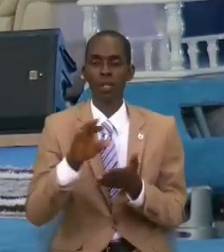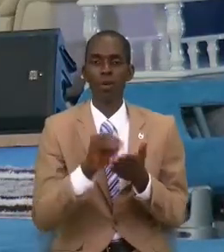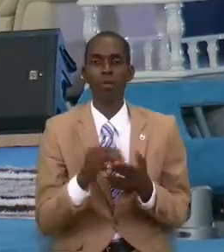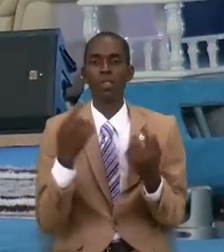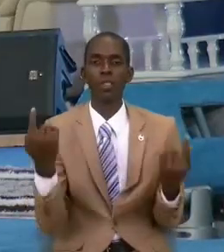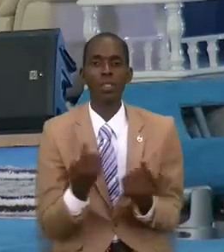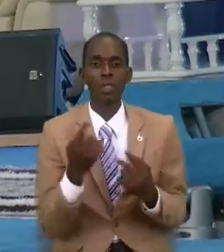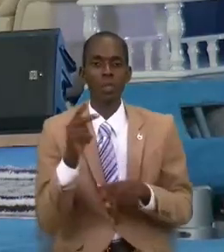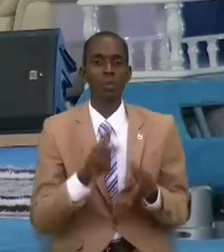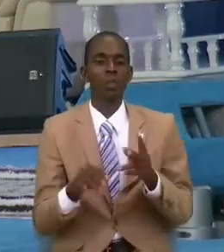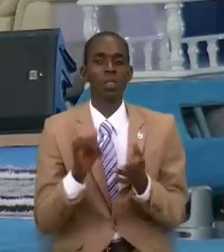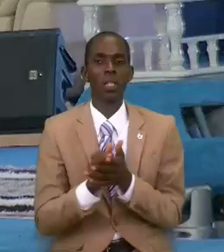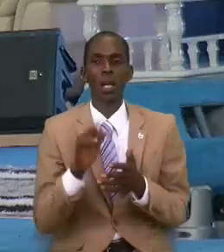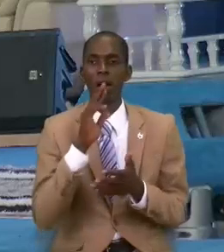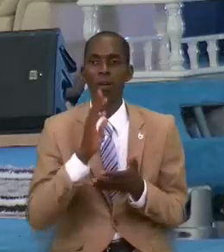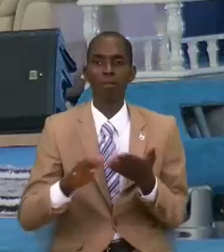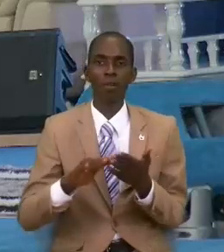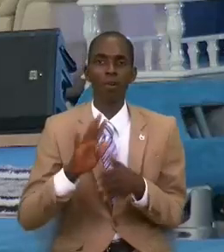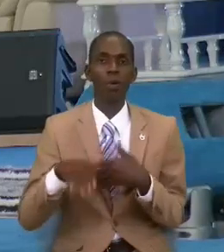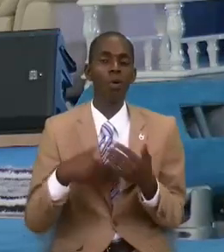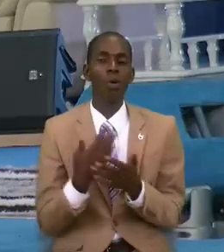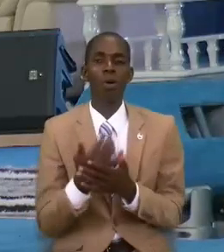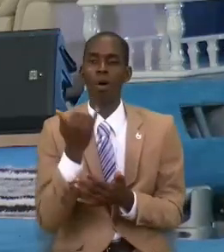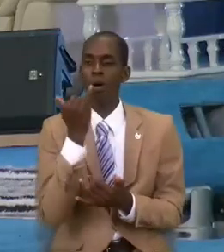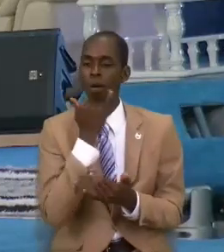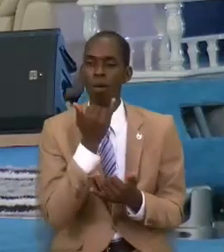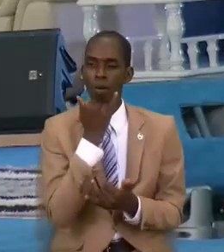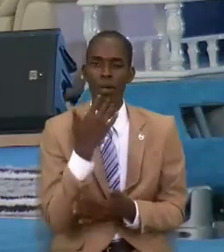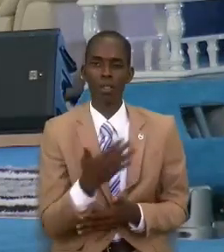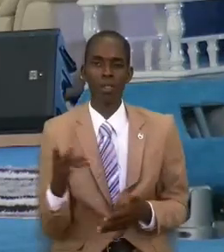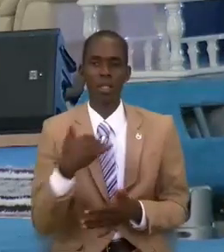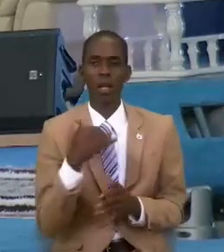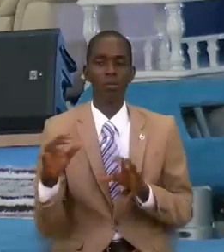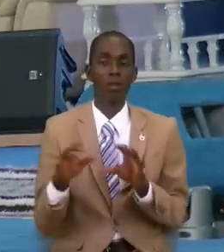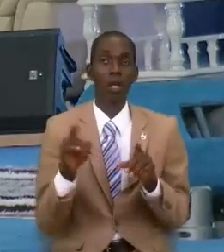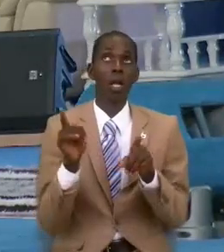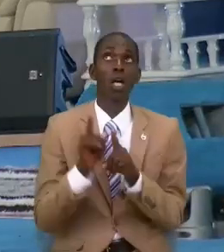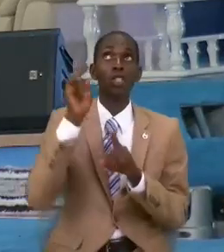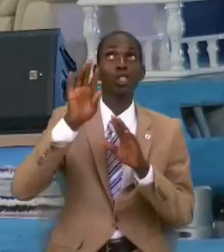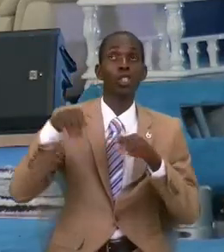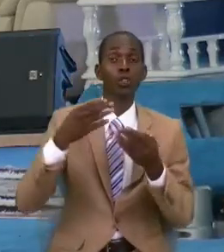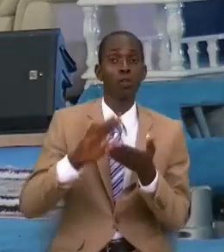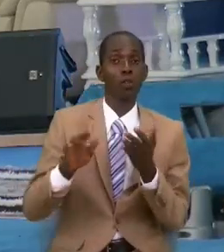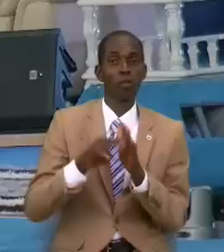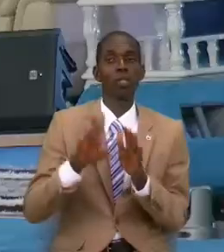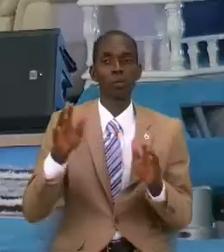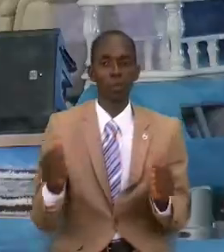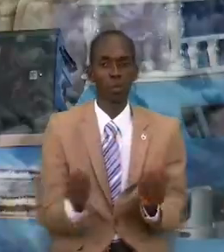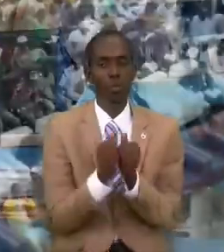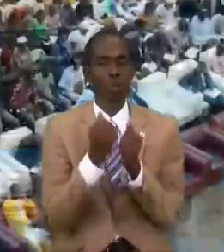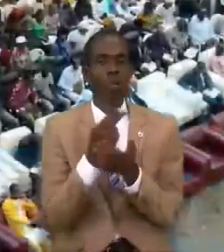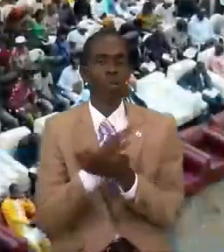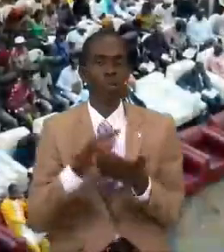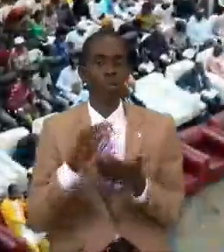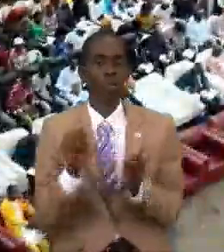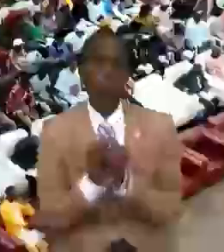they have done, as he gives them the forgiveness, then the healing will follow, the health will follow, because the inhabitant shall not say,